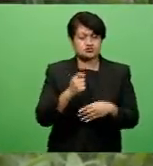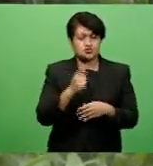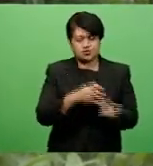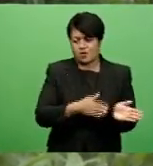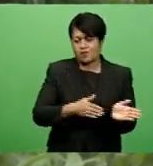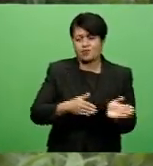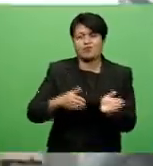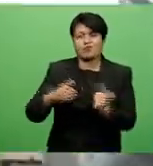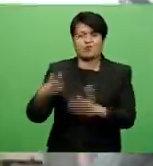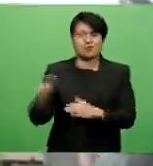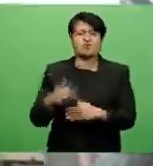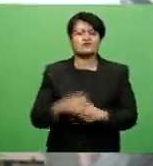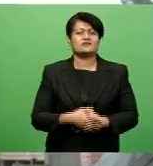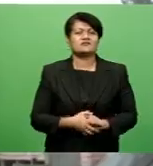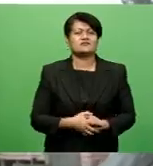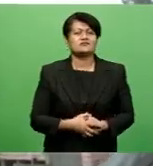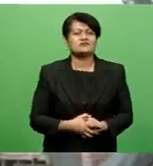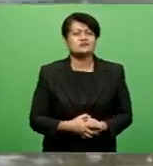need arises.